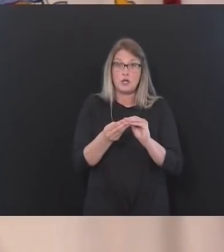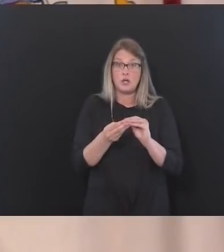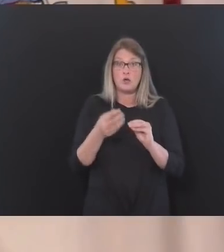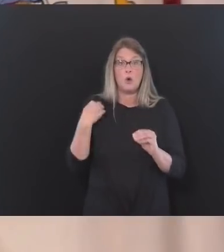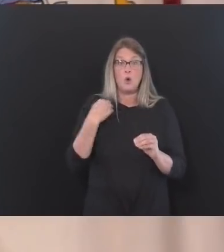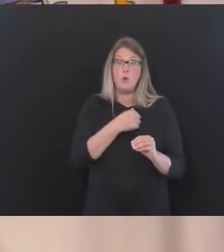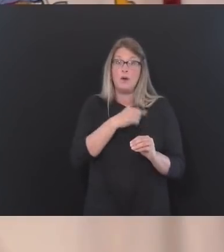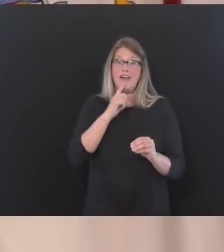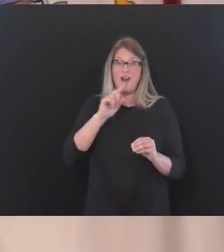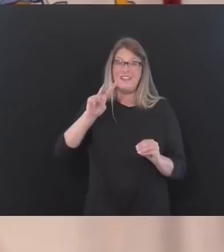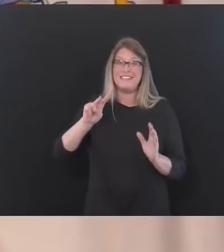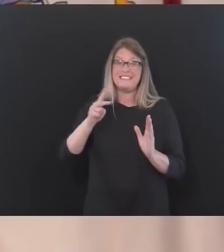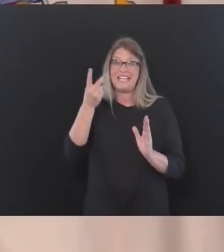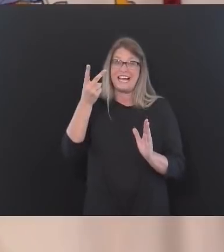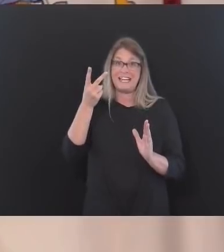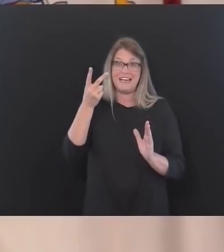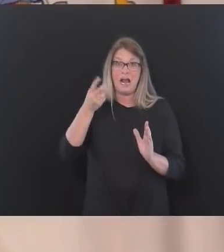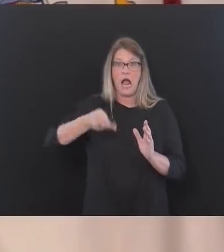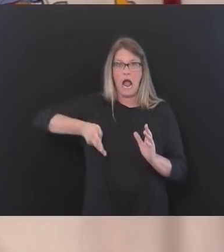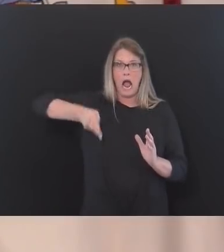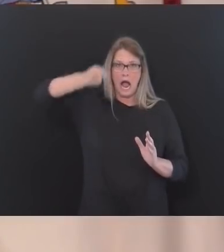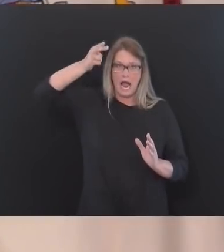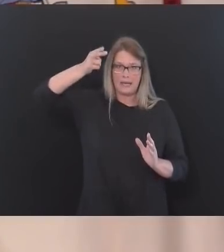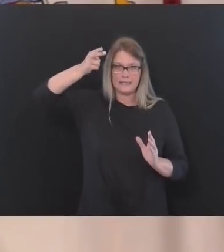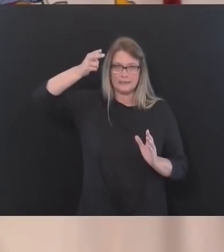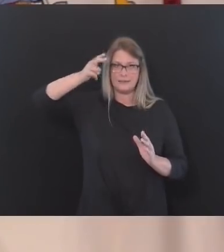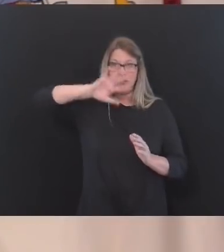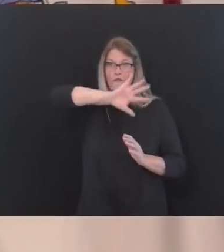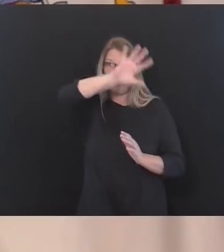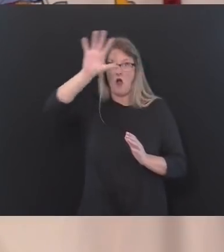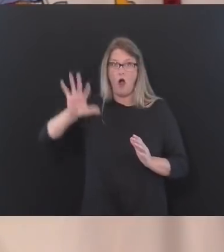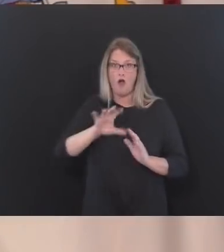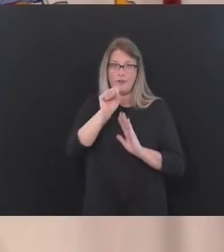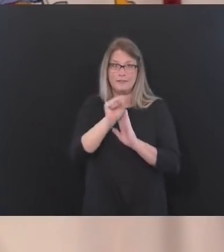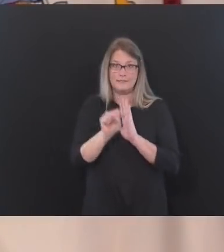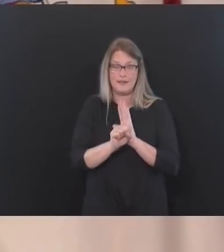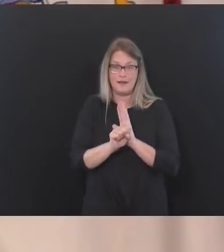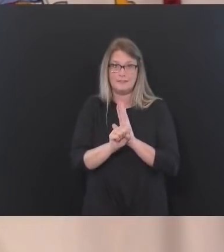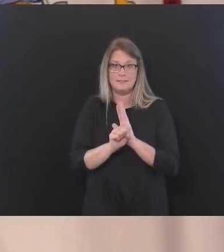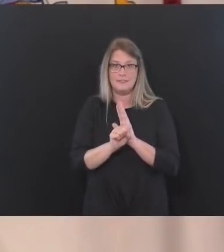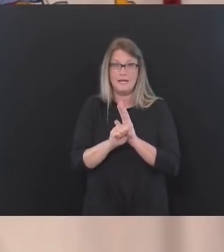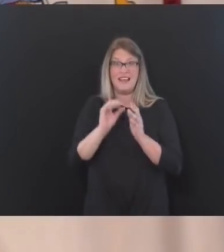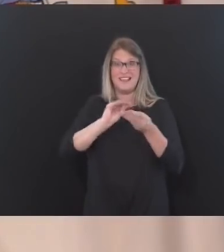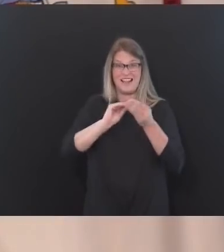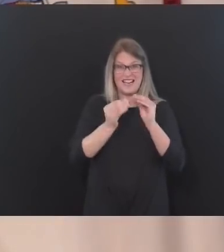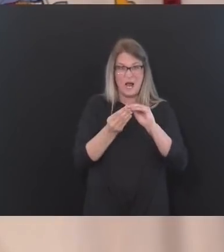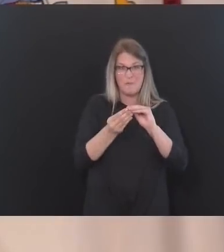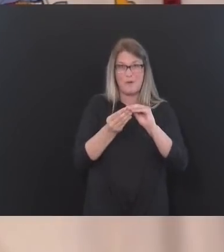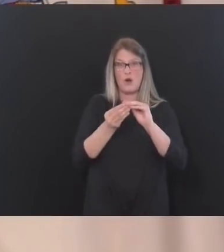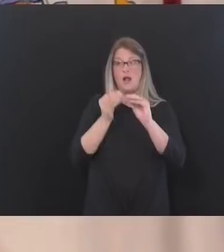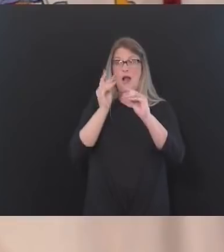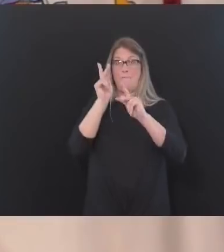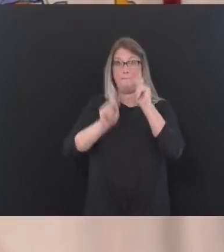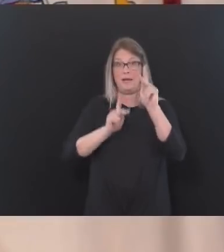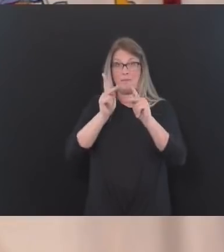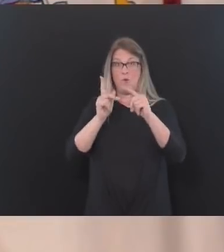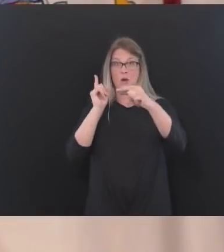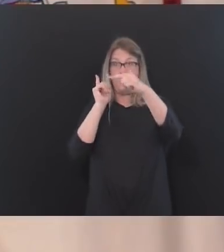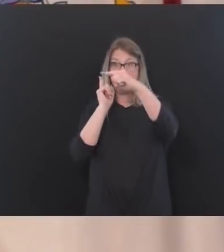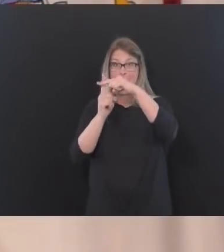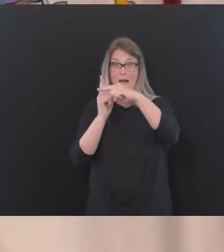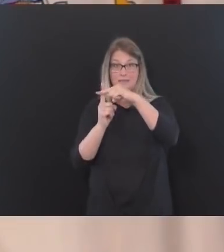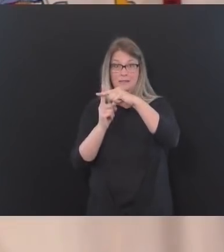second highest of all those states, and for the number of positive per tested, we're first,